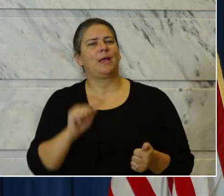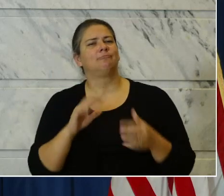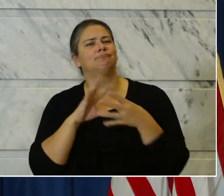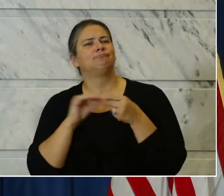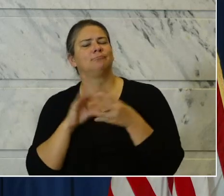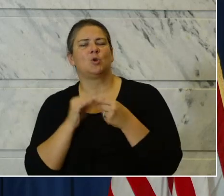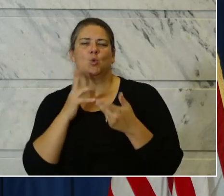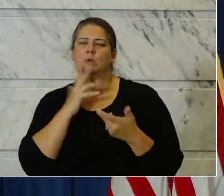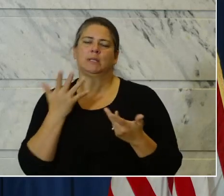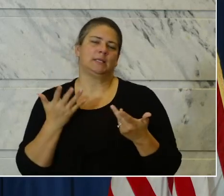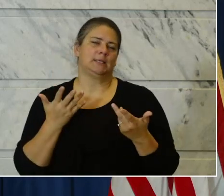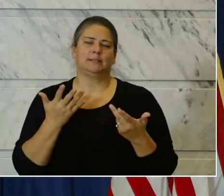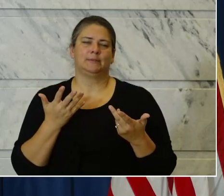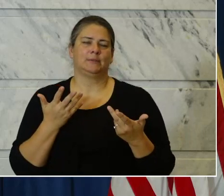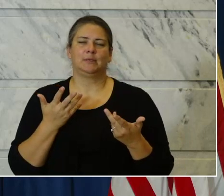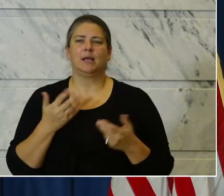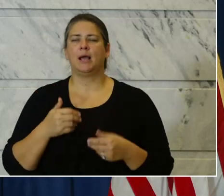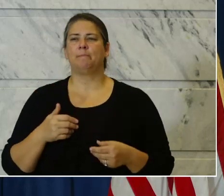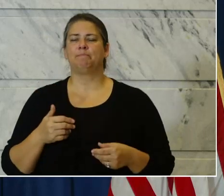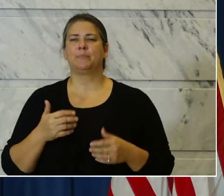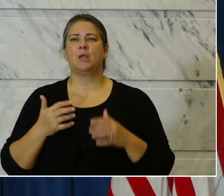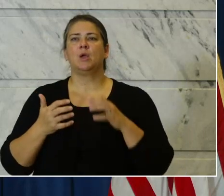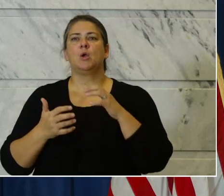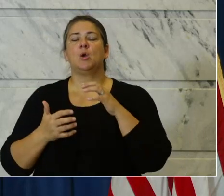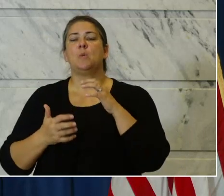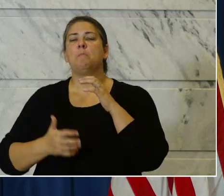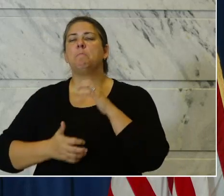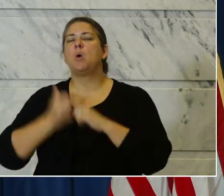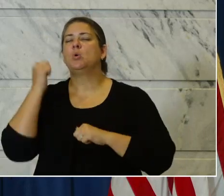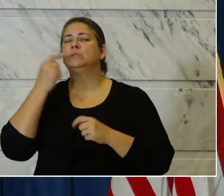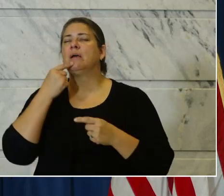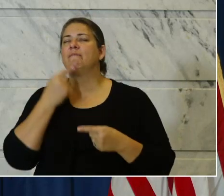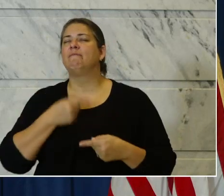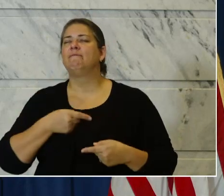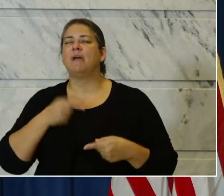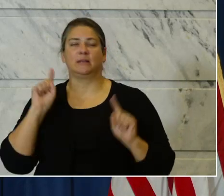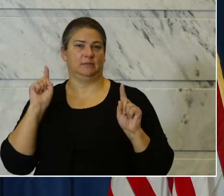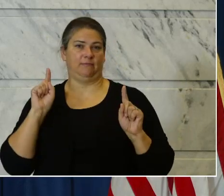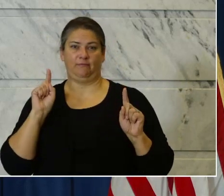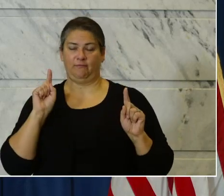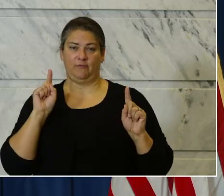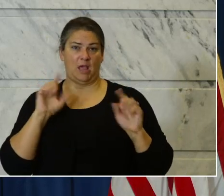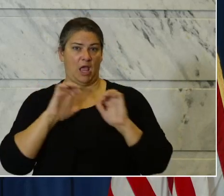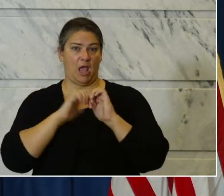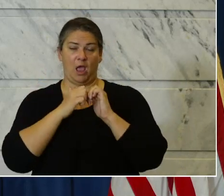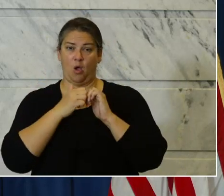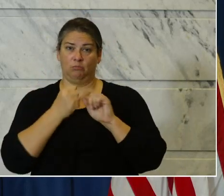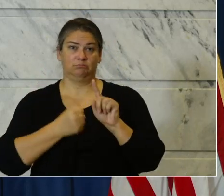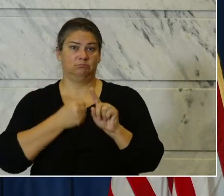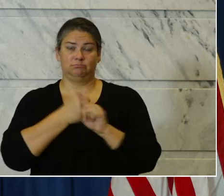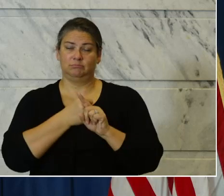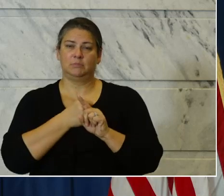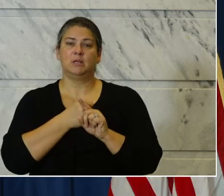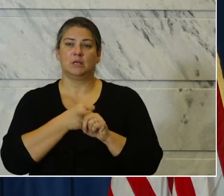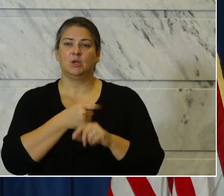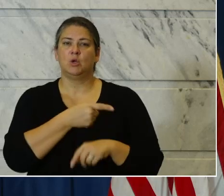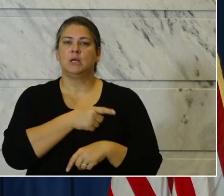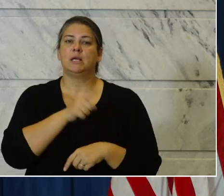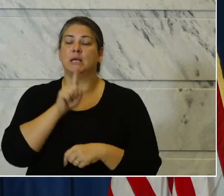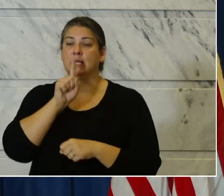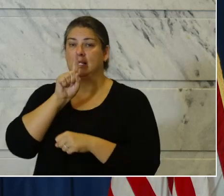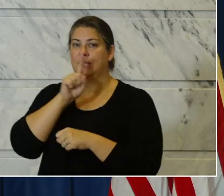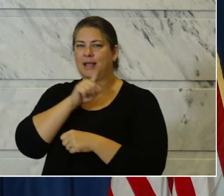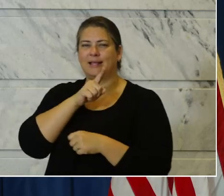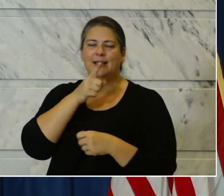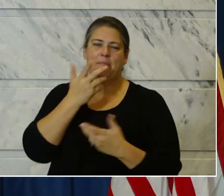really secondary. The most effective way to get this to happen is to make a commitment, again, that we probably